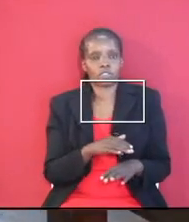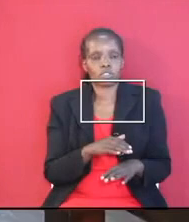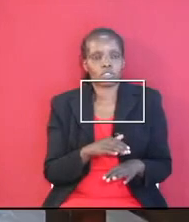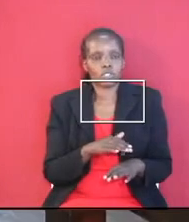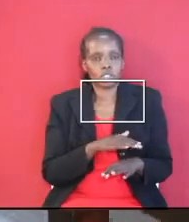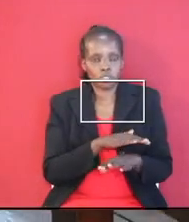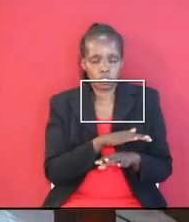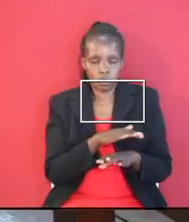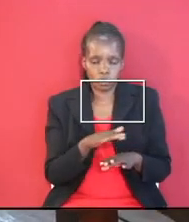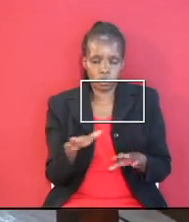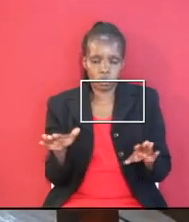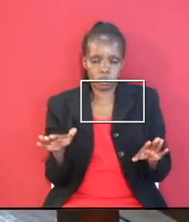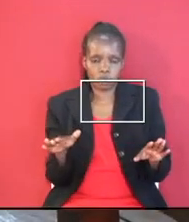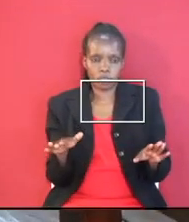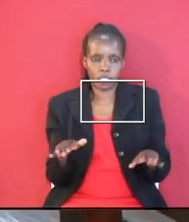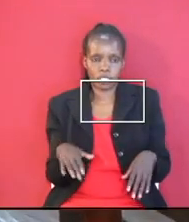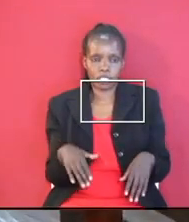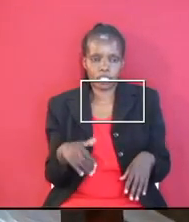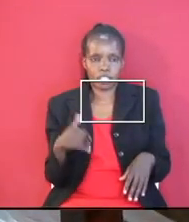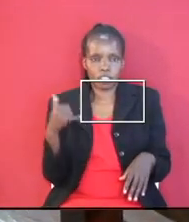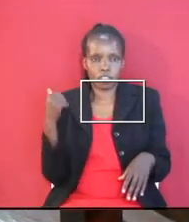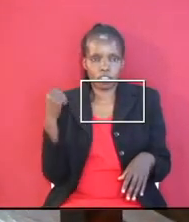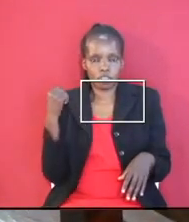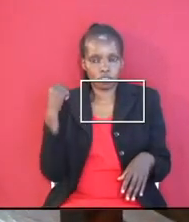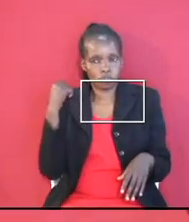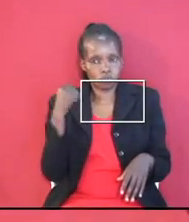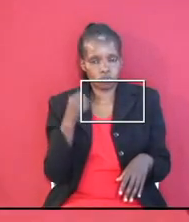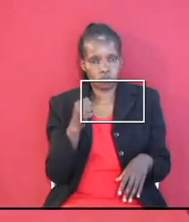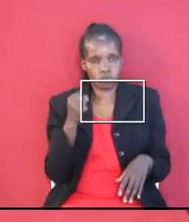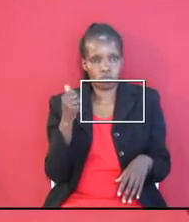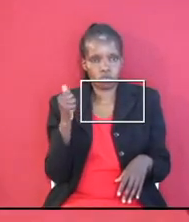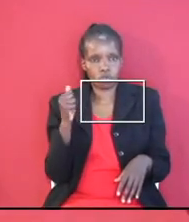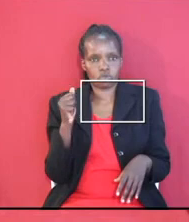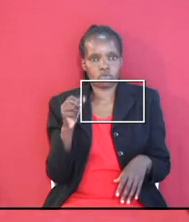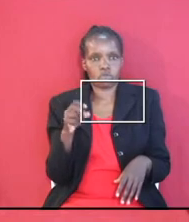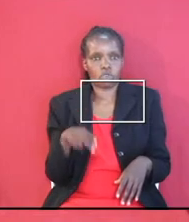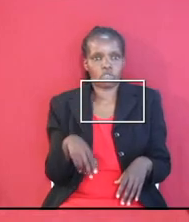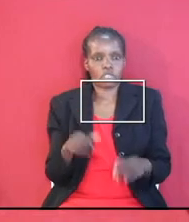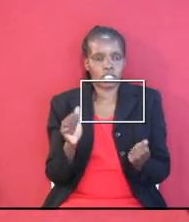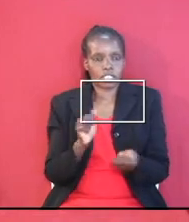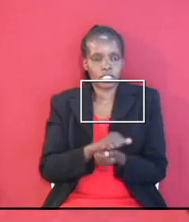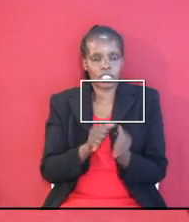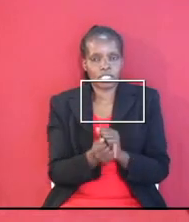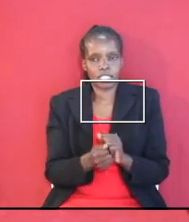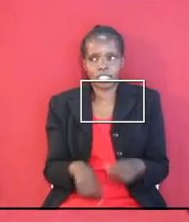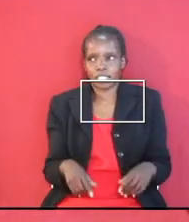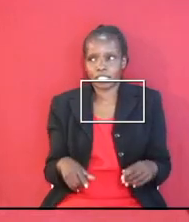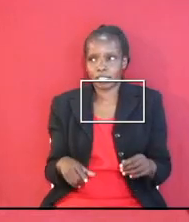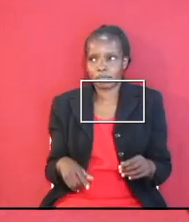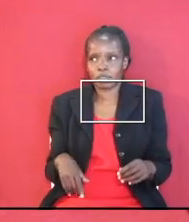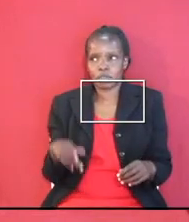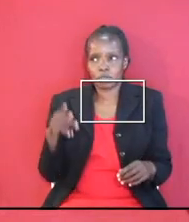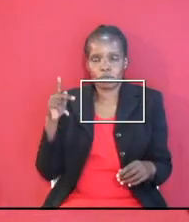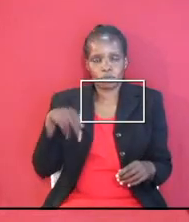the Christians. Sauli, Sauli. Mbona wanisaliti. His name was changed into Paul. He was sent to go